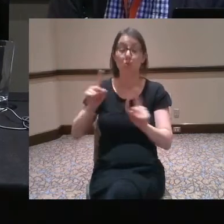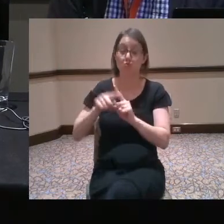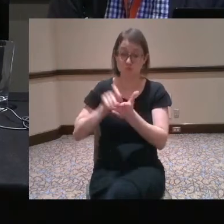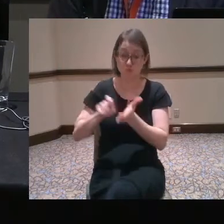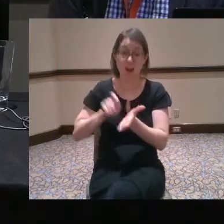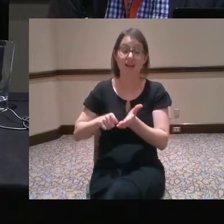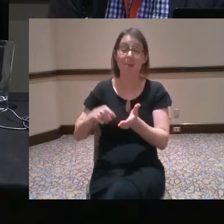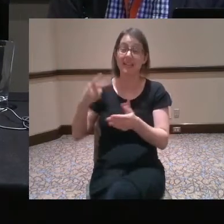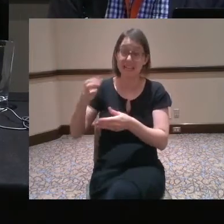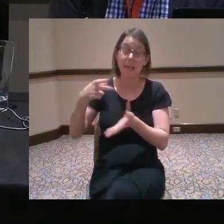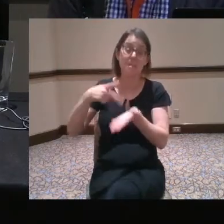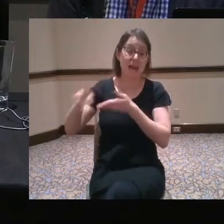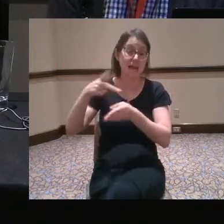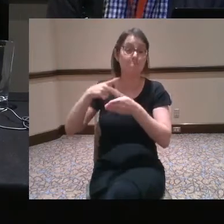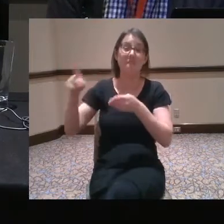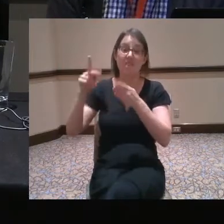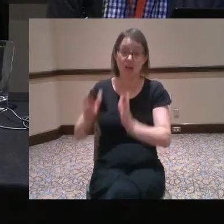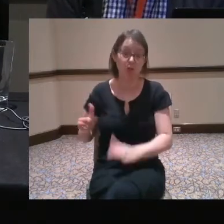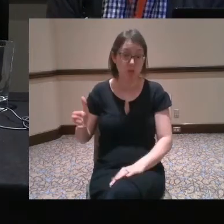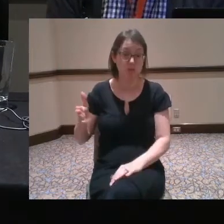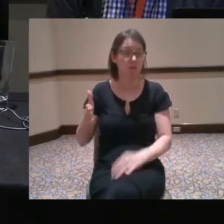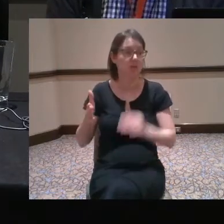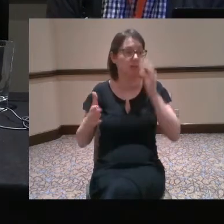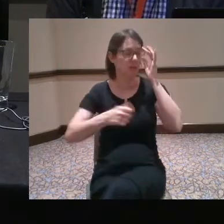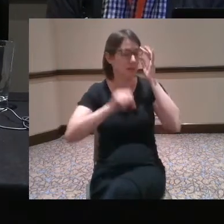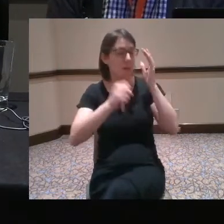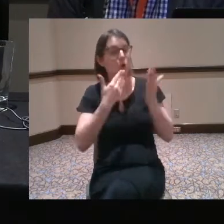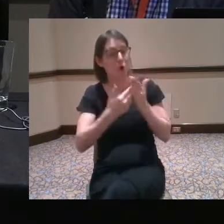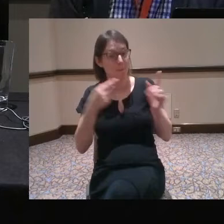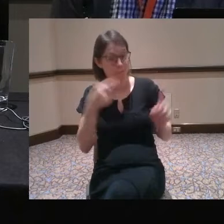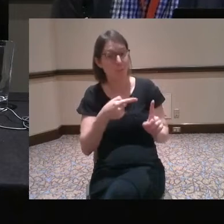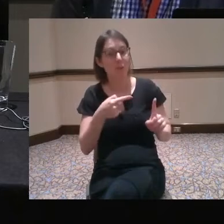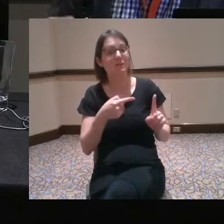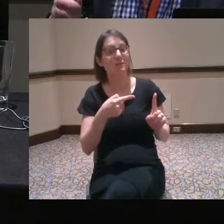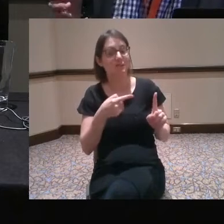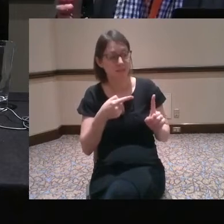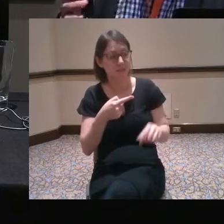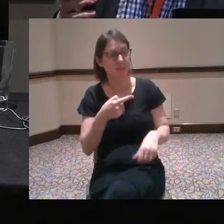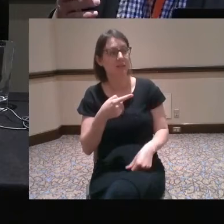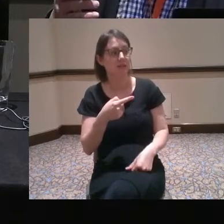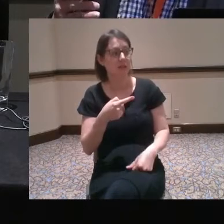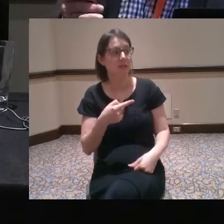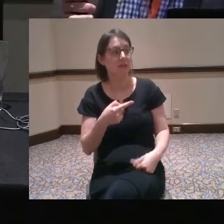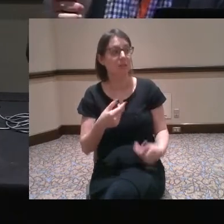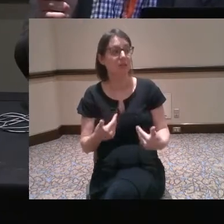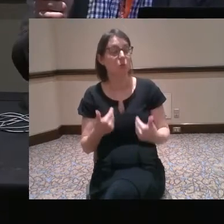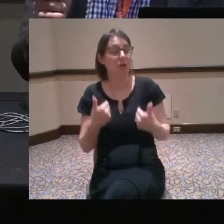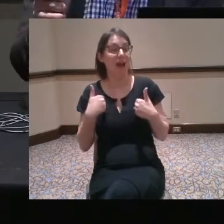really... That's another really good point, because